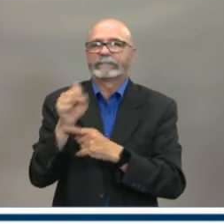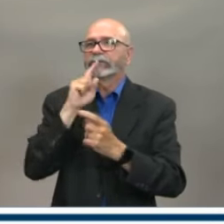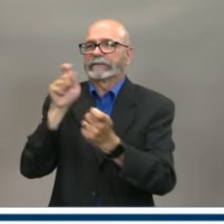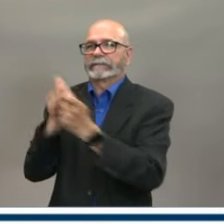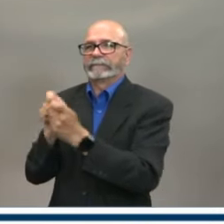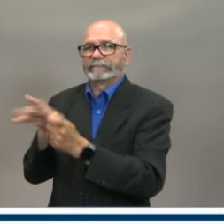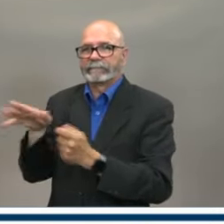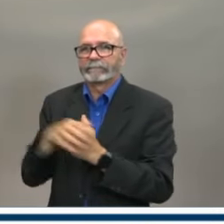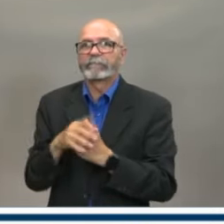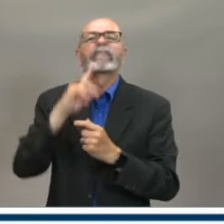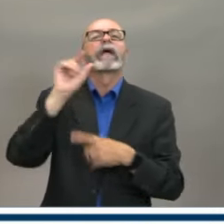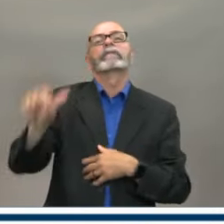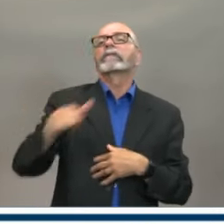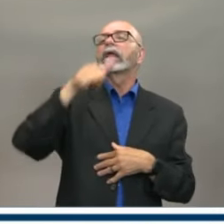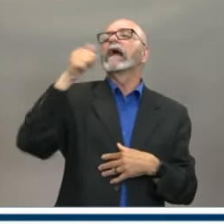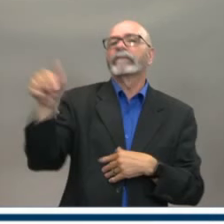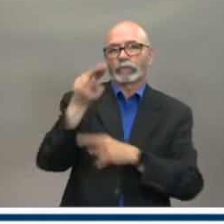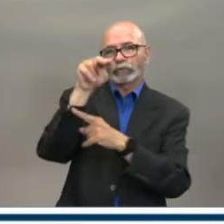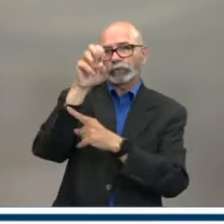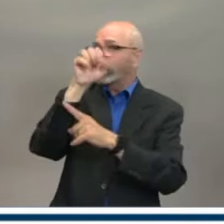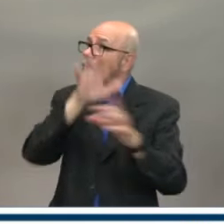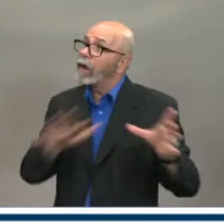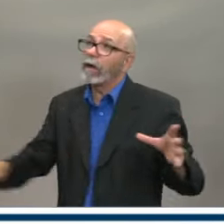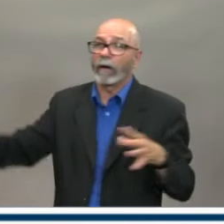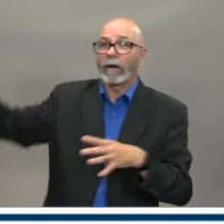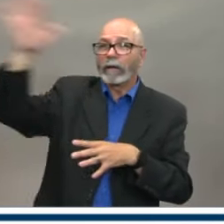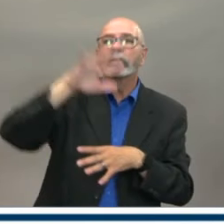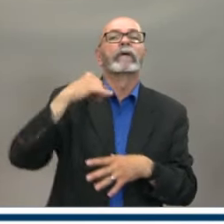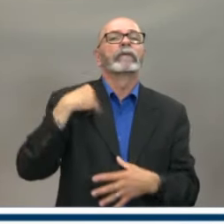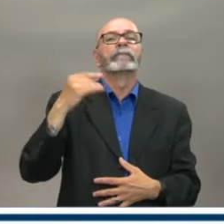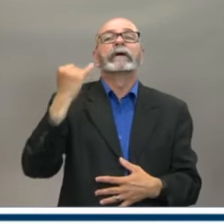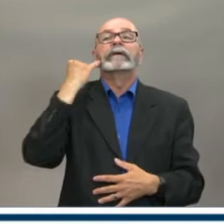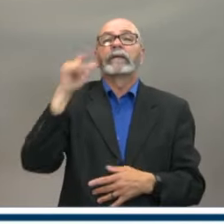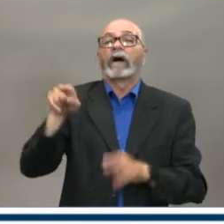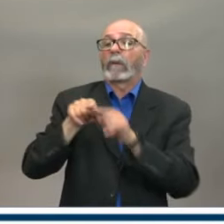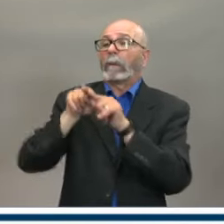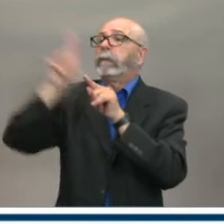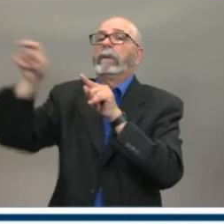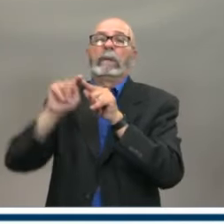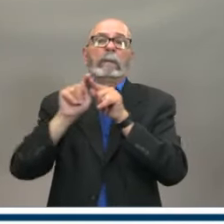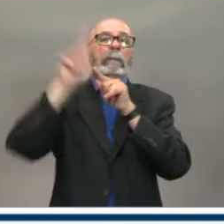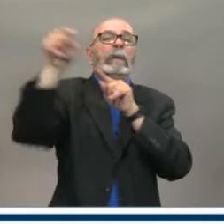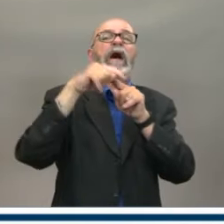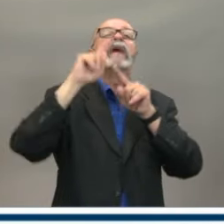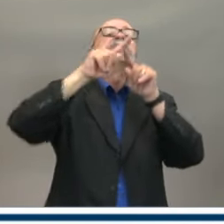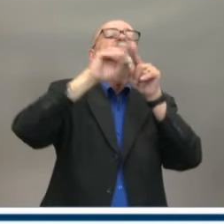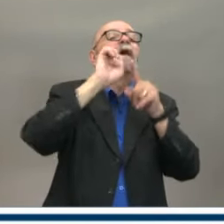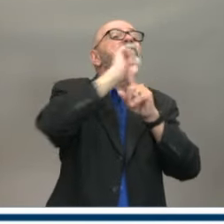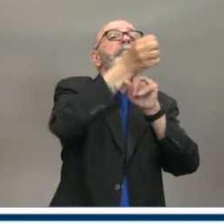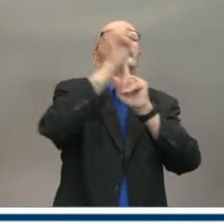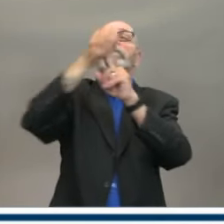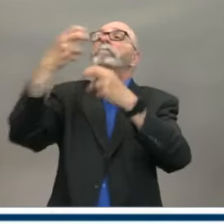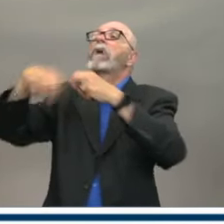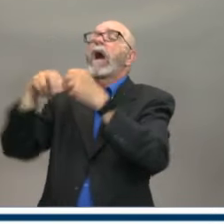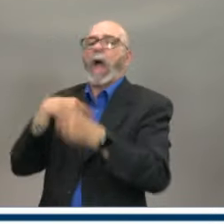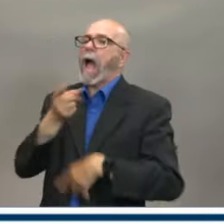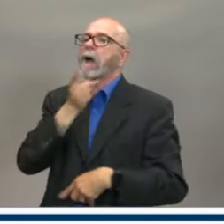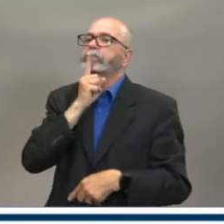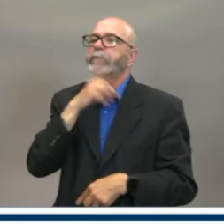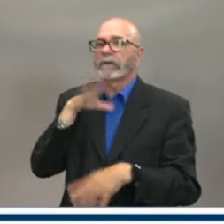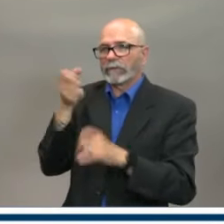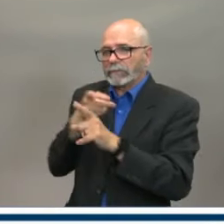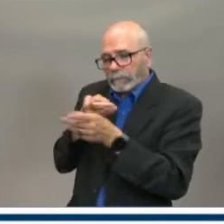another environmental issue somewhere else. So we invested to make sure that